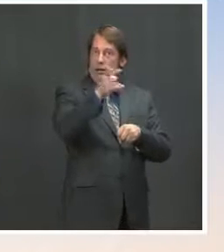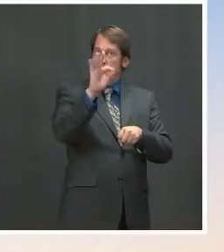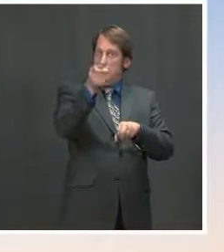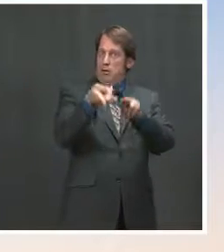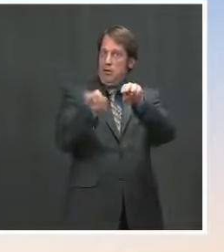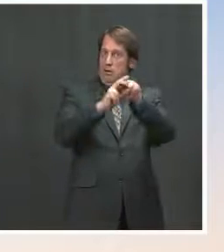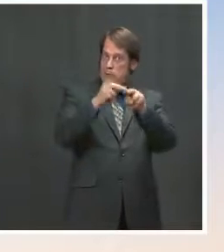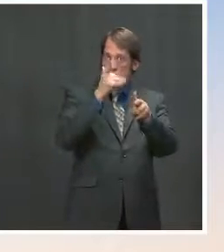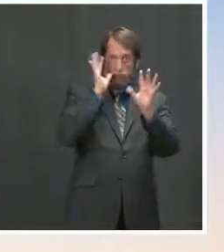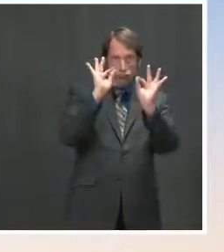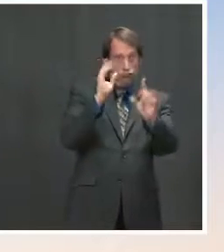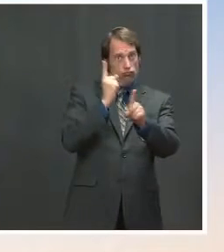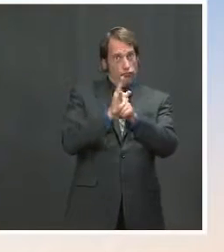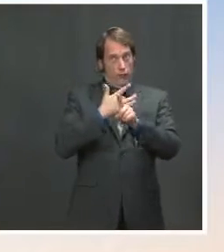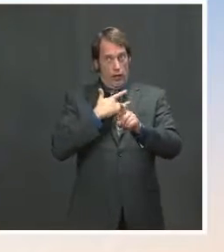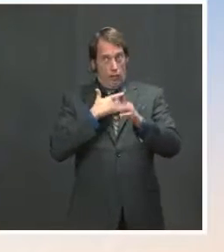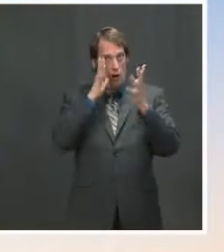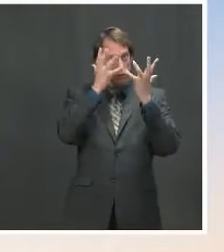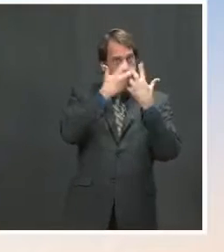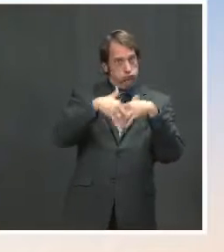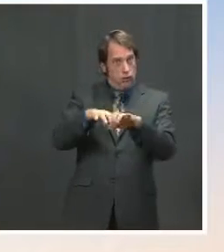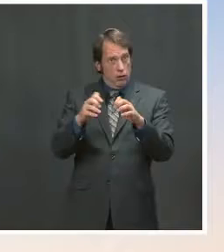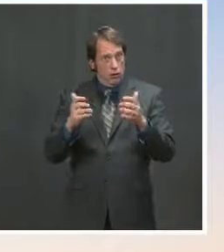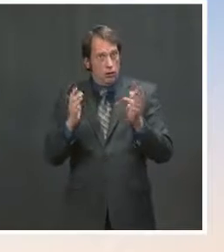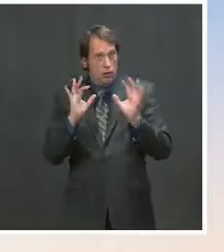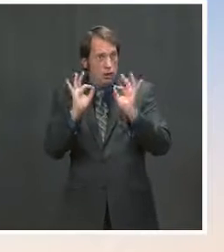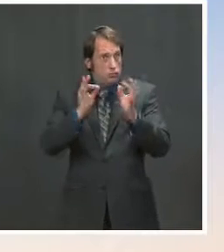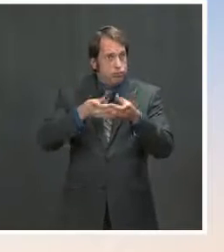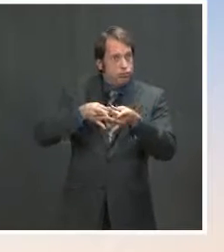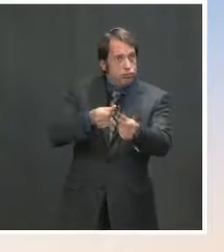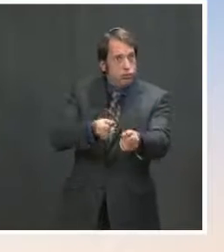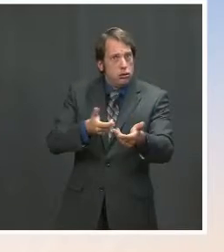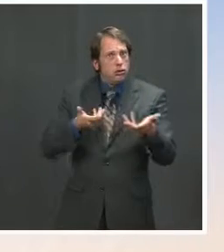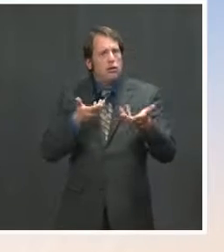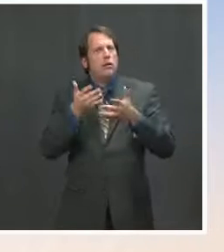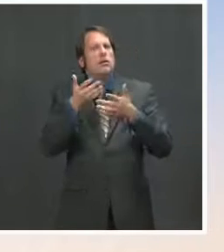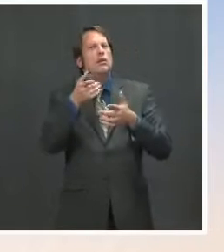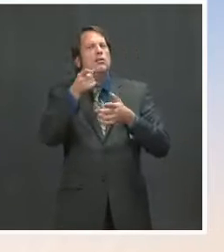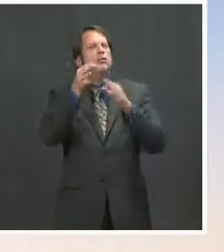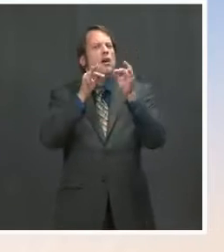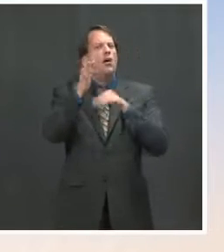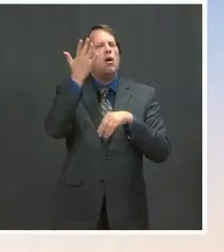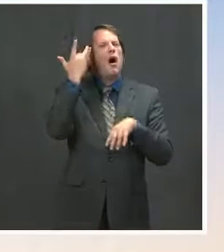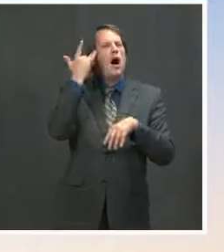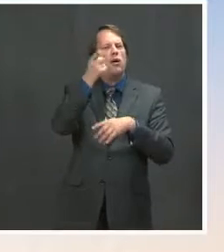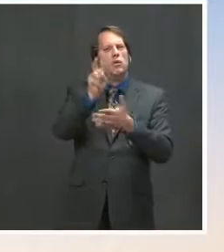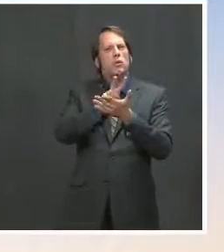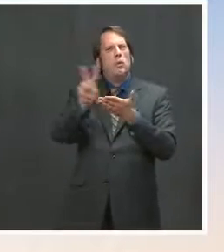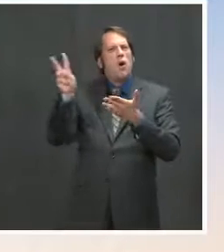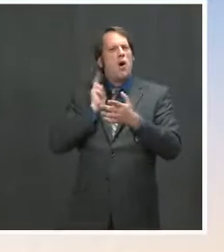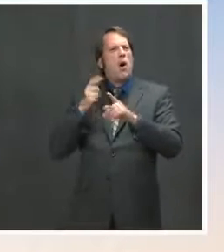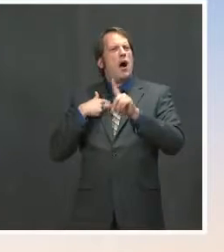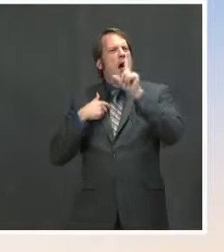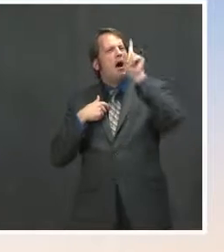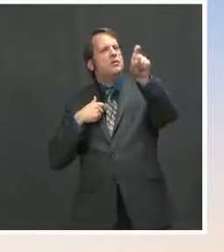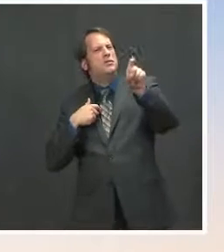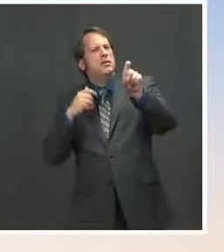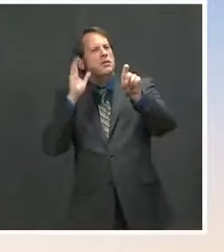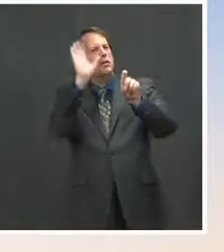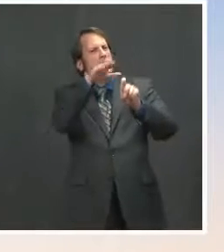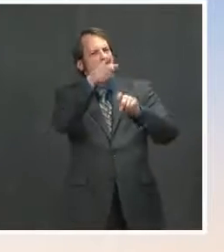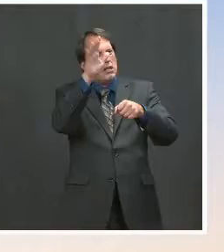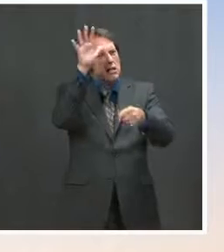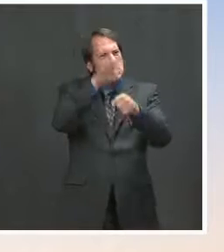to be 62,500. Mm-hmm. But can you explain why 2 weeks ago, when I asked if he was committed to raising it to that number by the